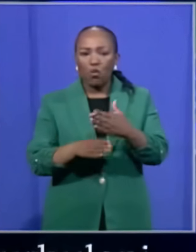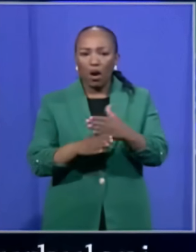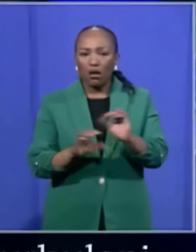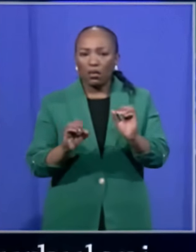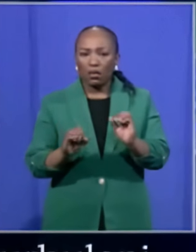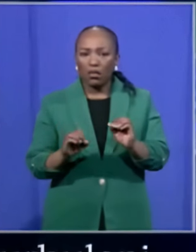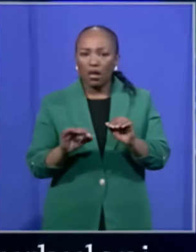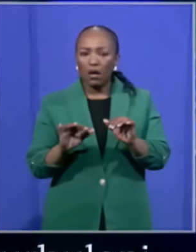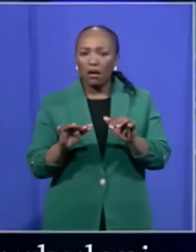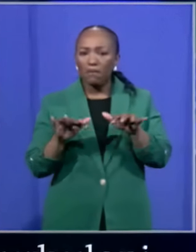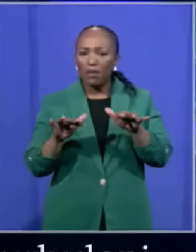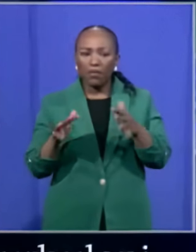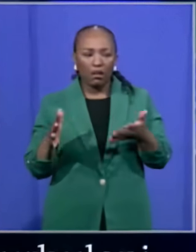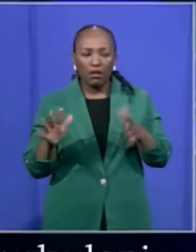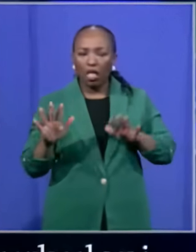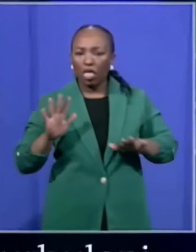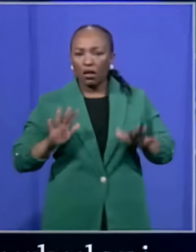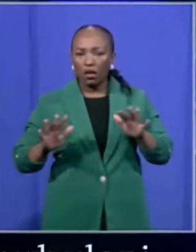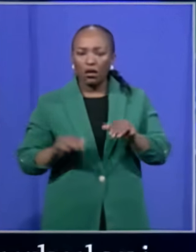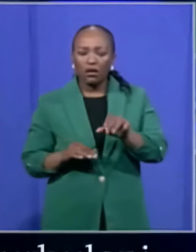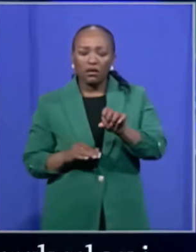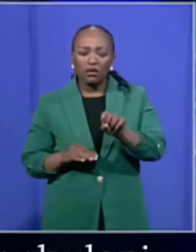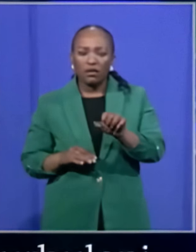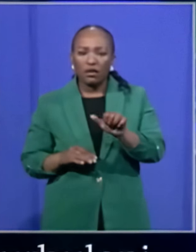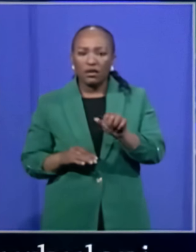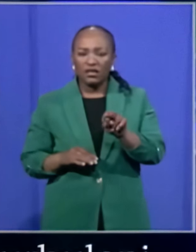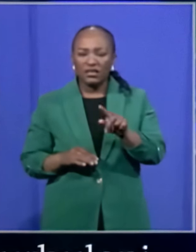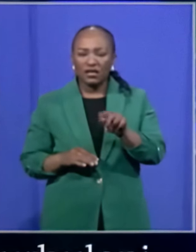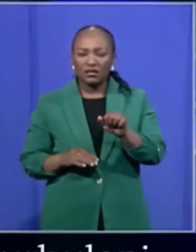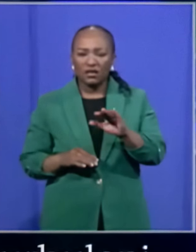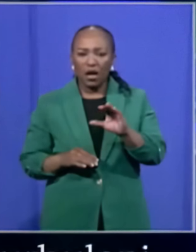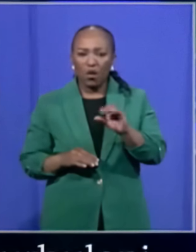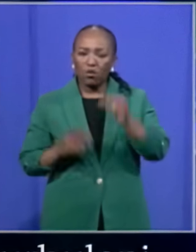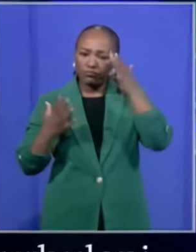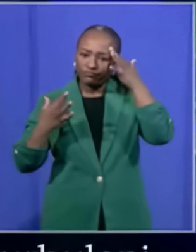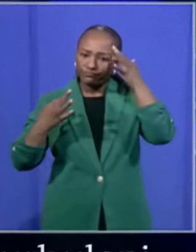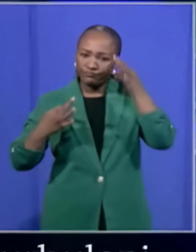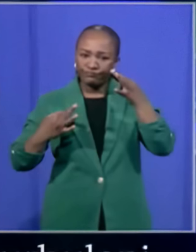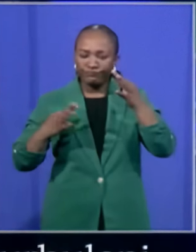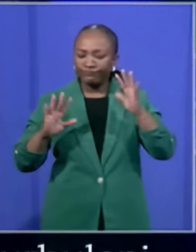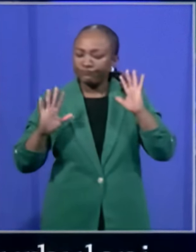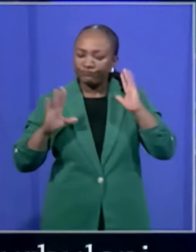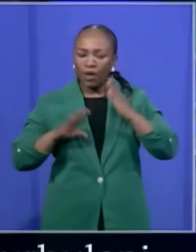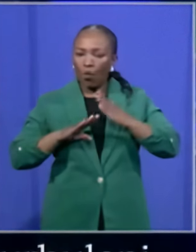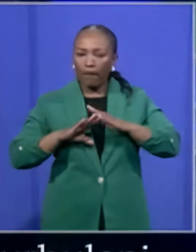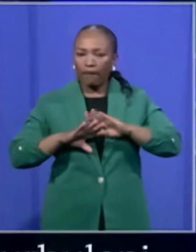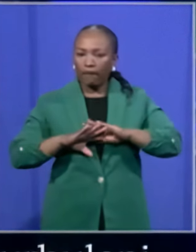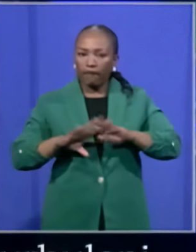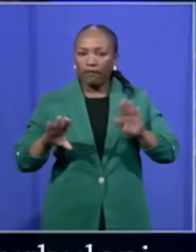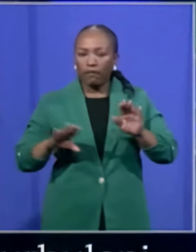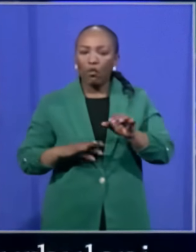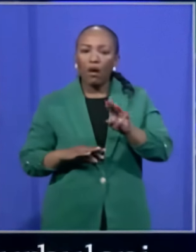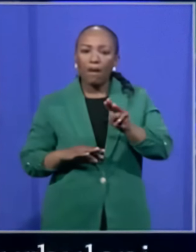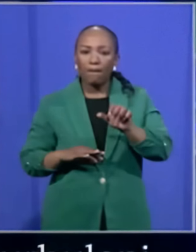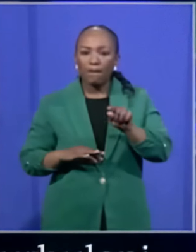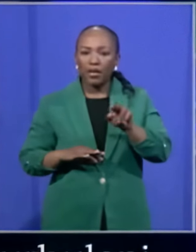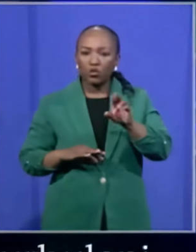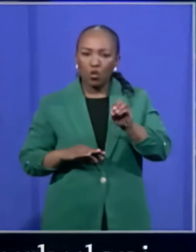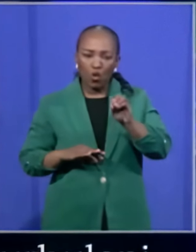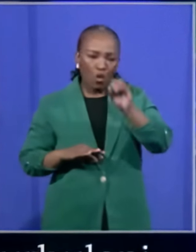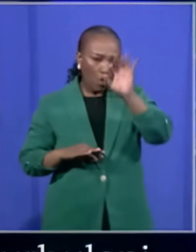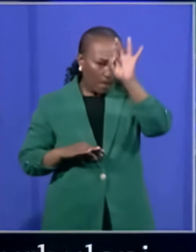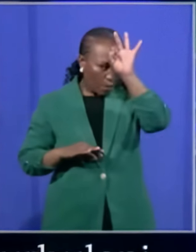Mokgatlo wa ditekesi wa Santaco o re qeto ena e fihlelletswe ka morao hore dikoloi tsa bona di nkuwe ke bahlanka ba metro ka hore ha bana mangolo a ho